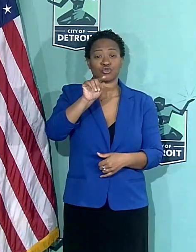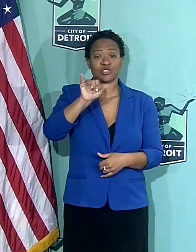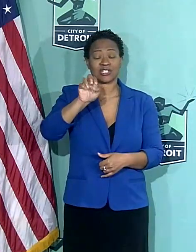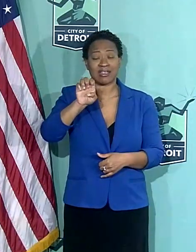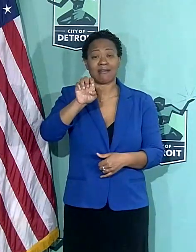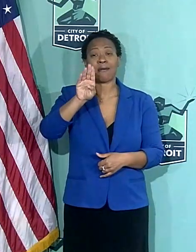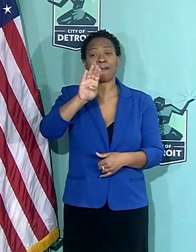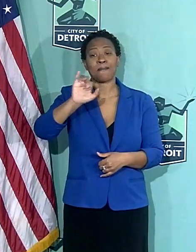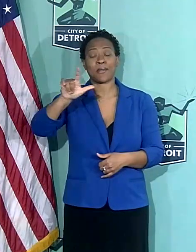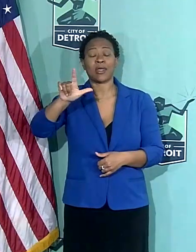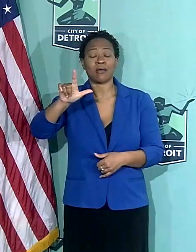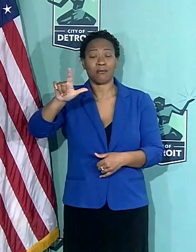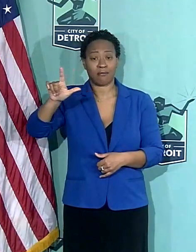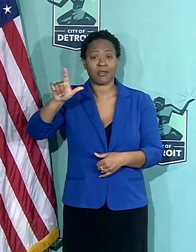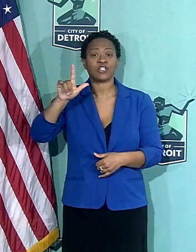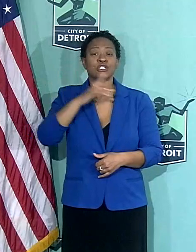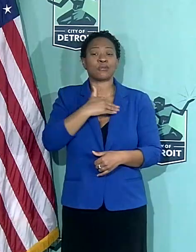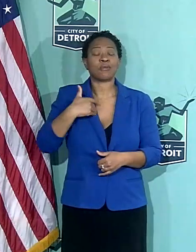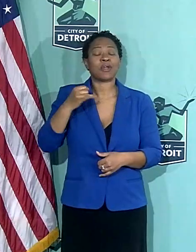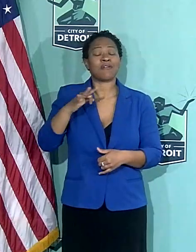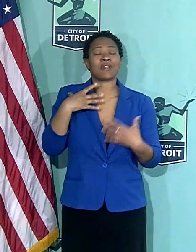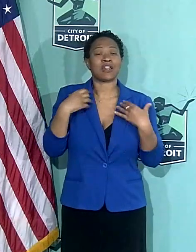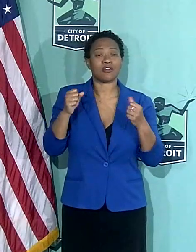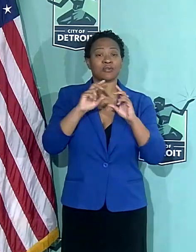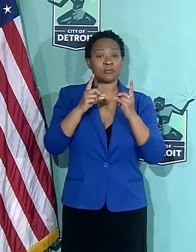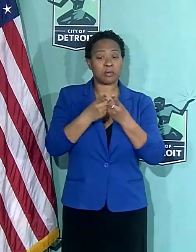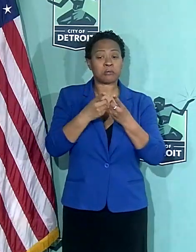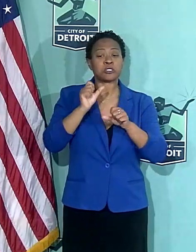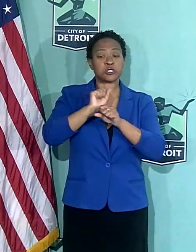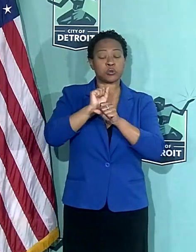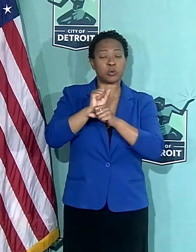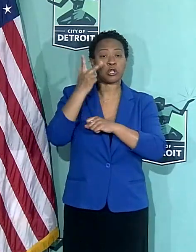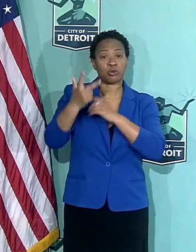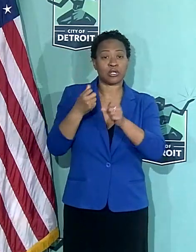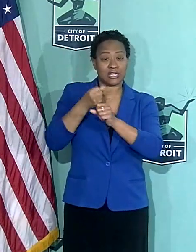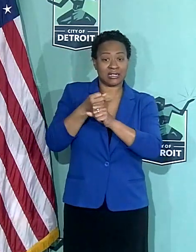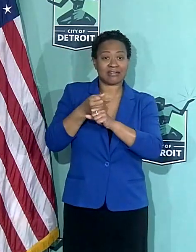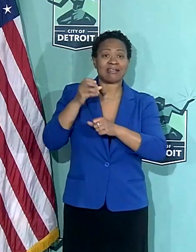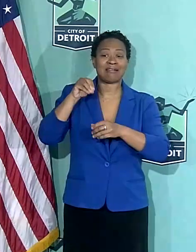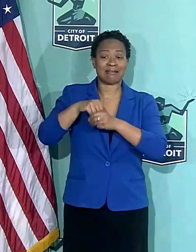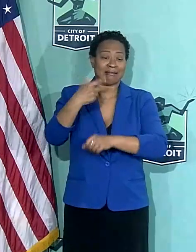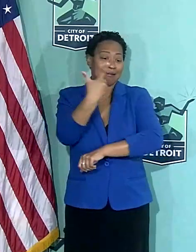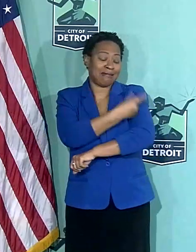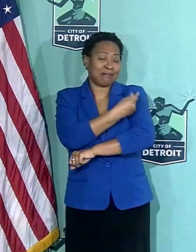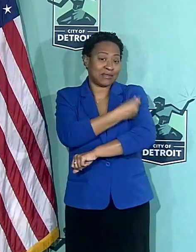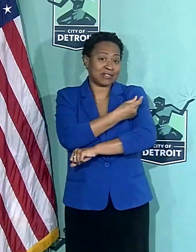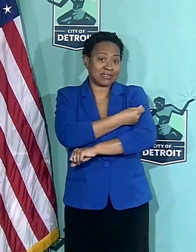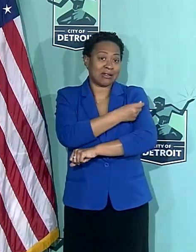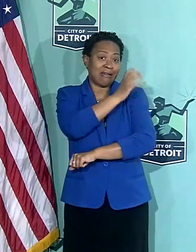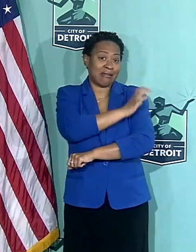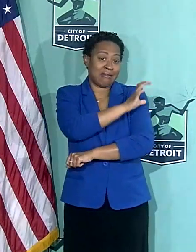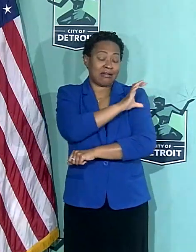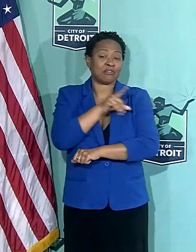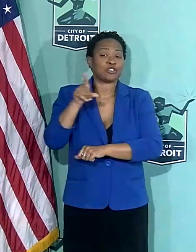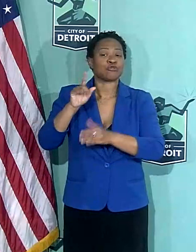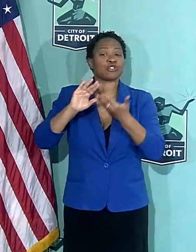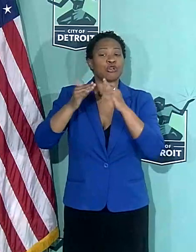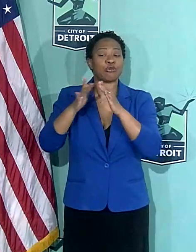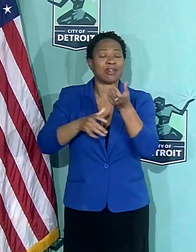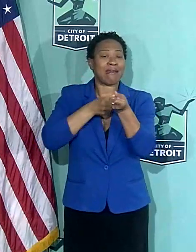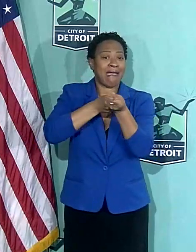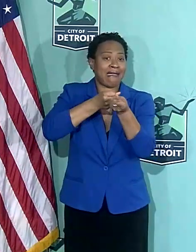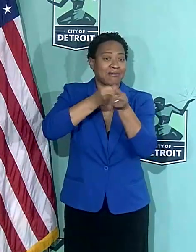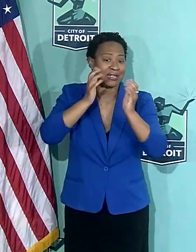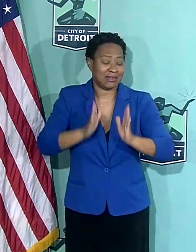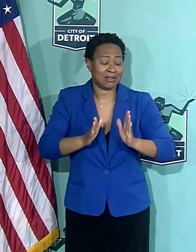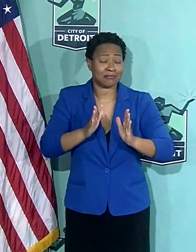a member of the health department, and she worked with us for about 3 years in the immunization clinic as a community advocate. She was loved